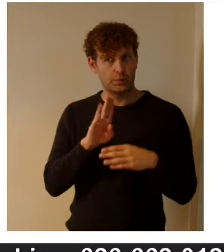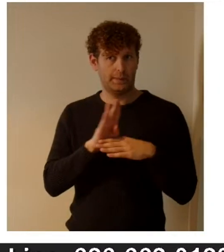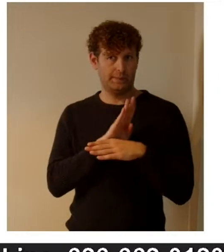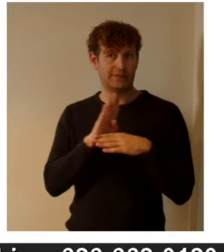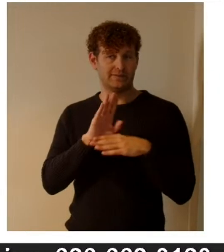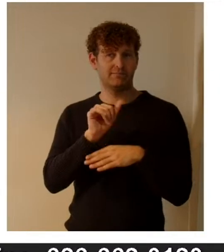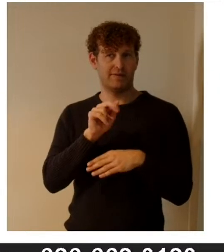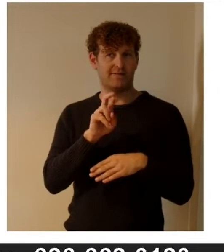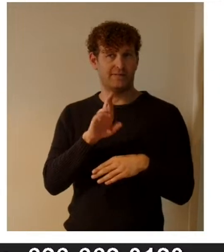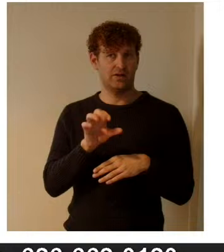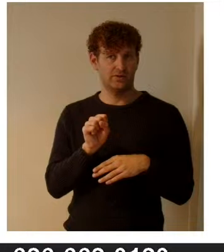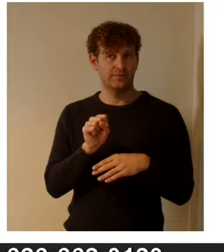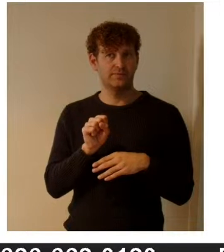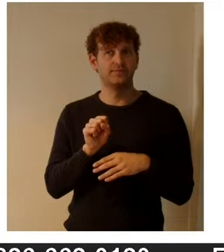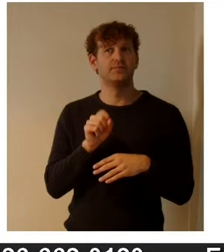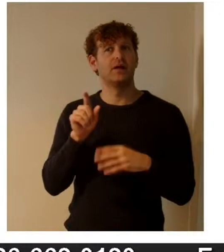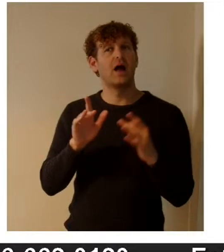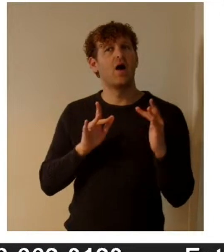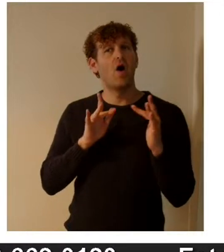and Business Affairs at